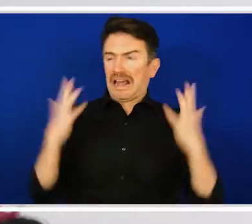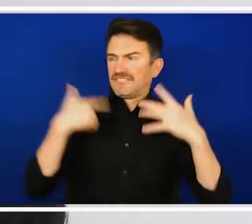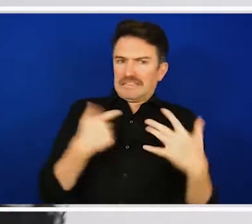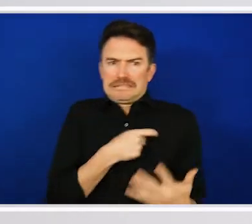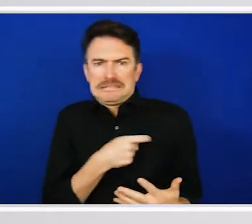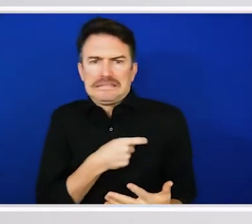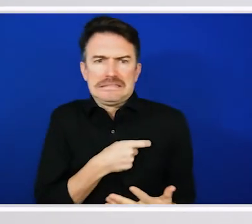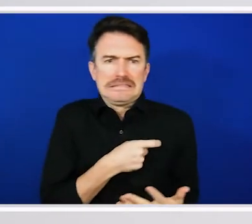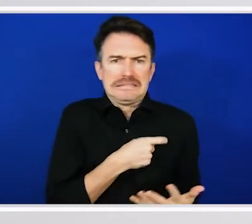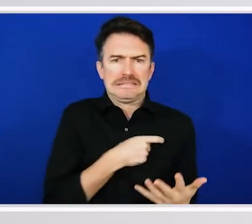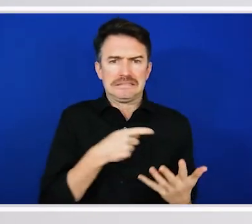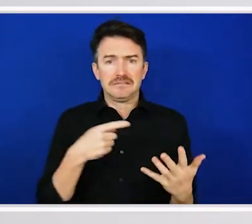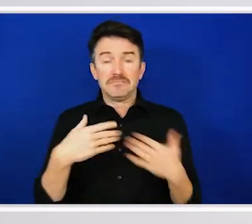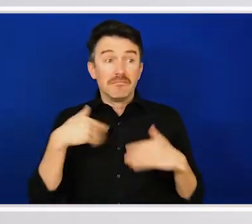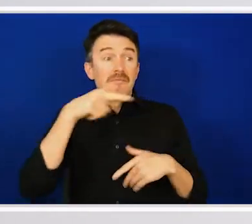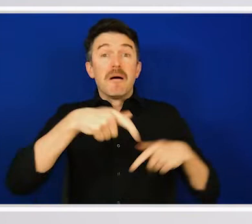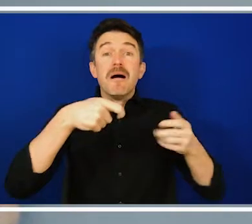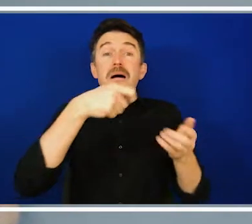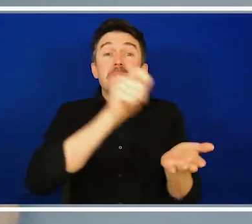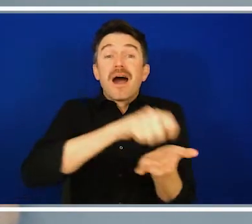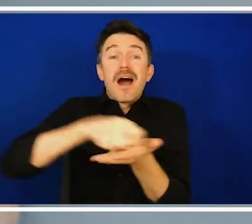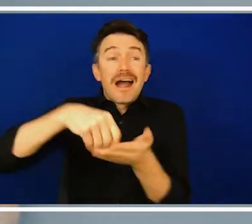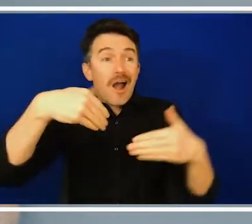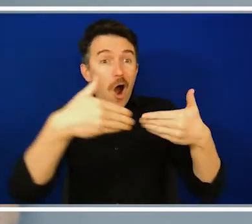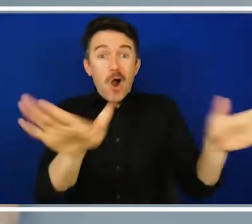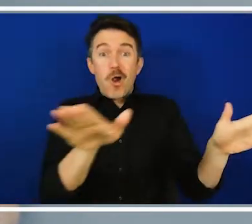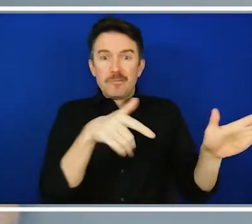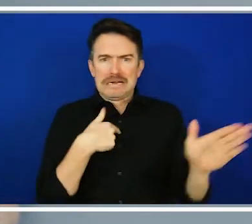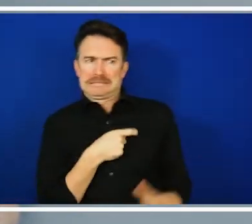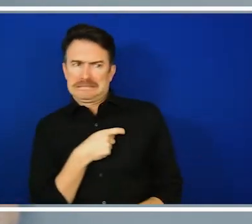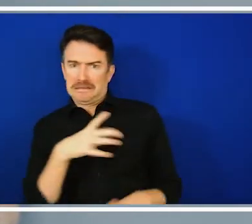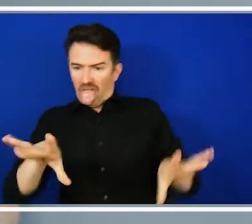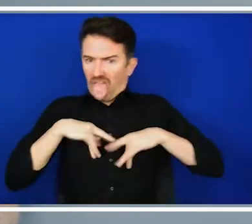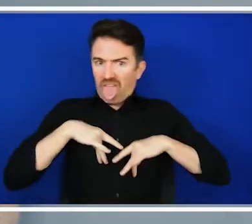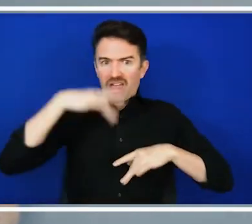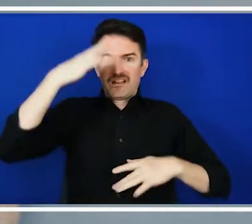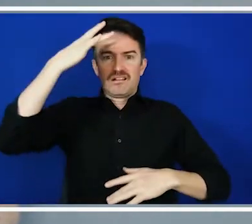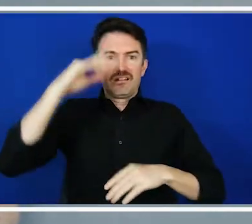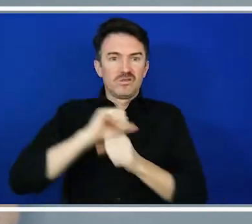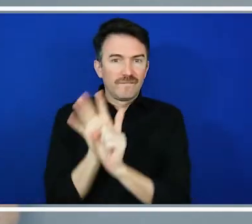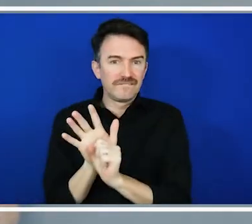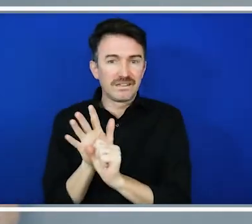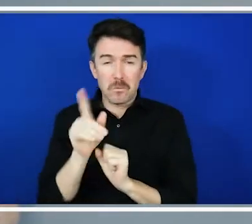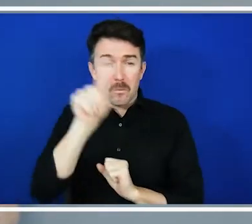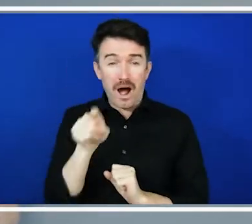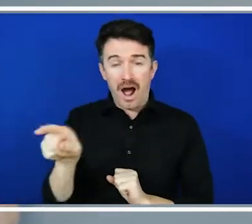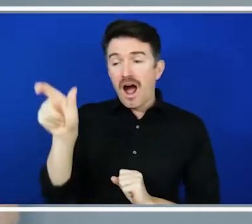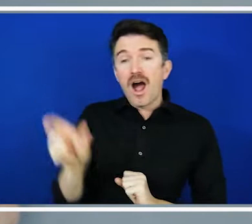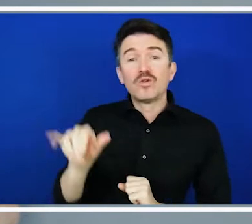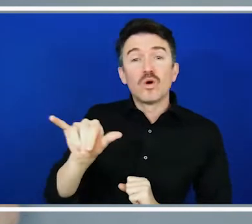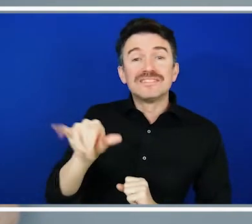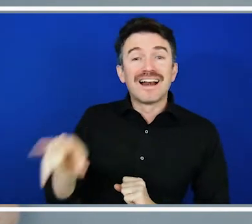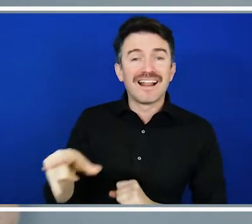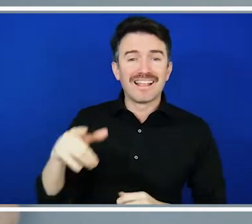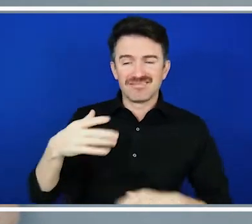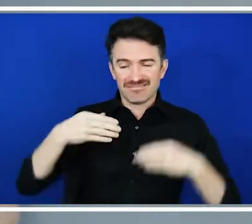surprise. We lived with that fear. Even when we went to the market, we were afraid of getting infected, because Jocelyn's immune system